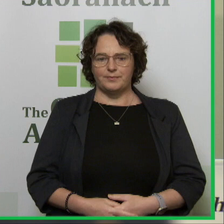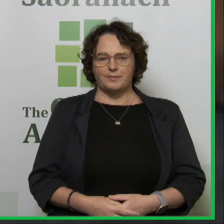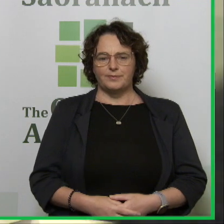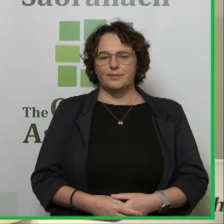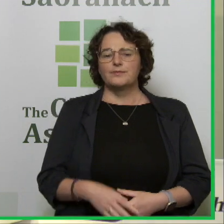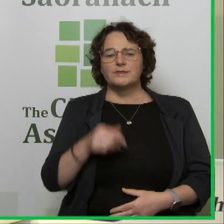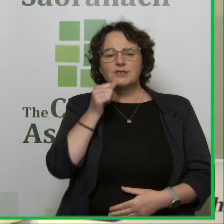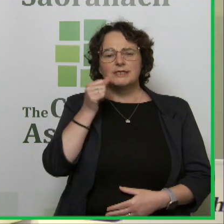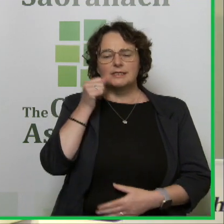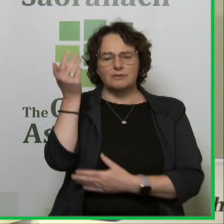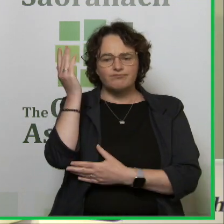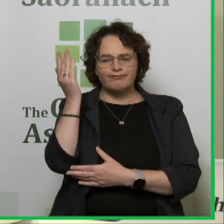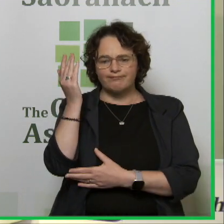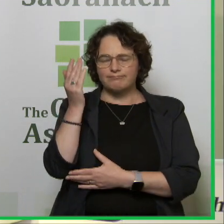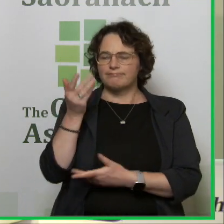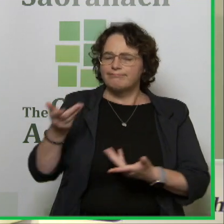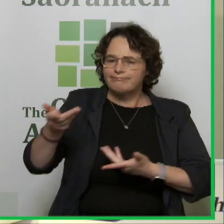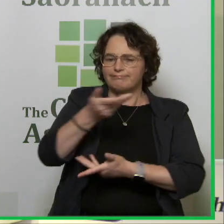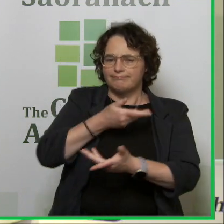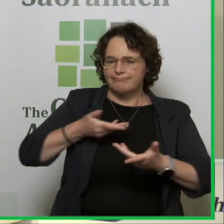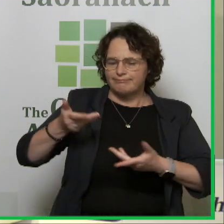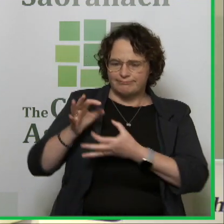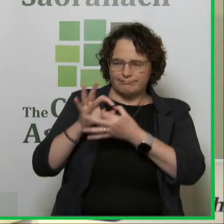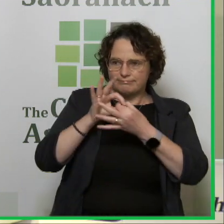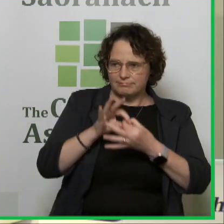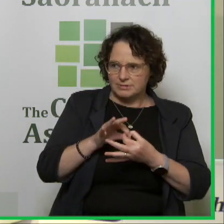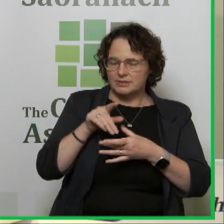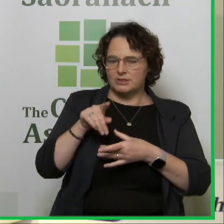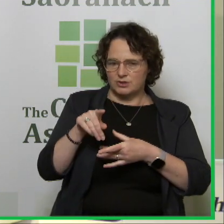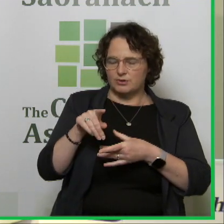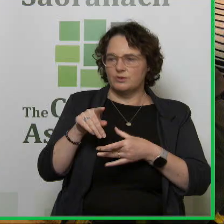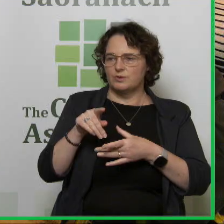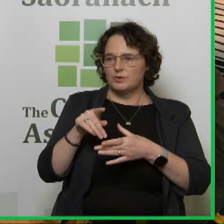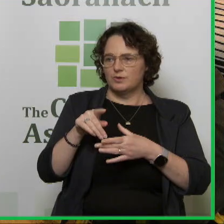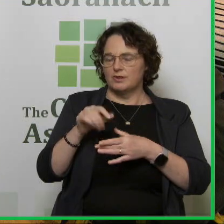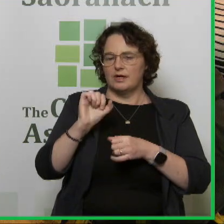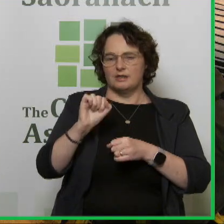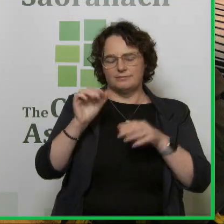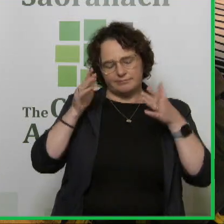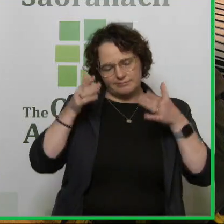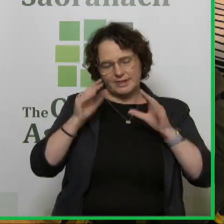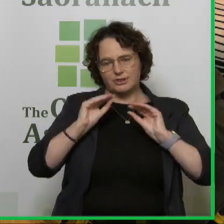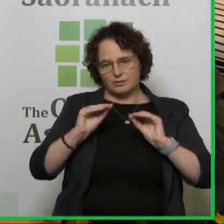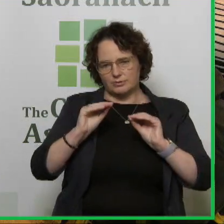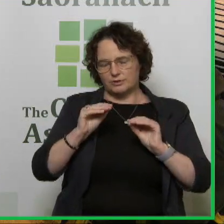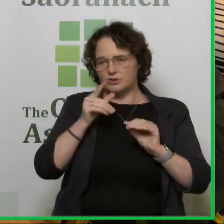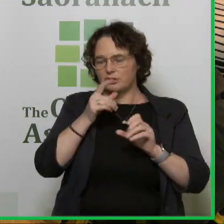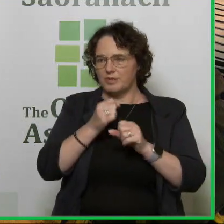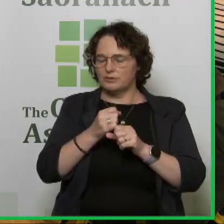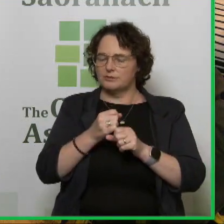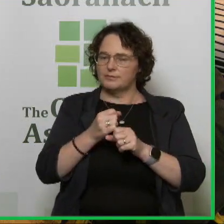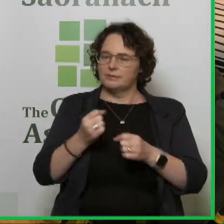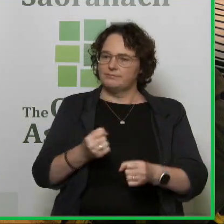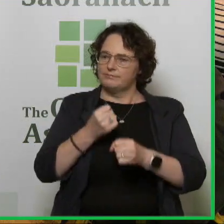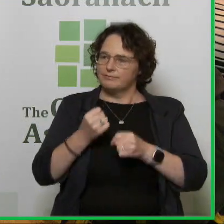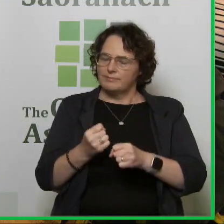yesterday's presentations and deliberations related to prevention and education, we're going to continue that theme this morning and start immediately on the whole area of resilience and